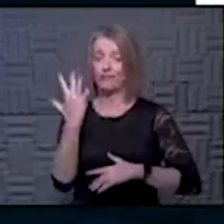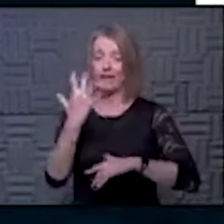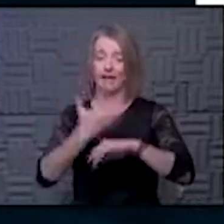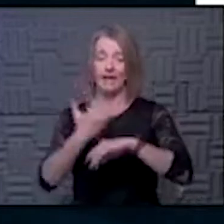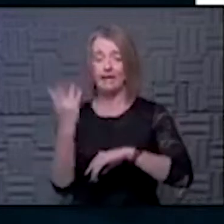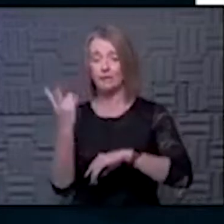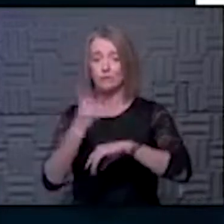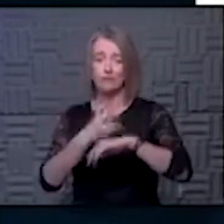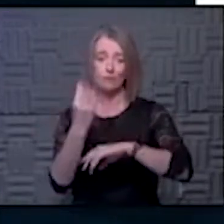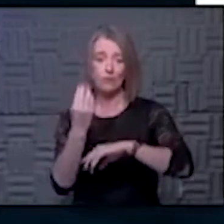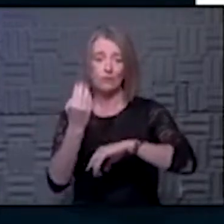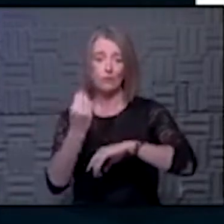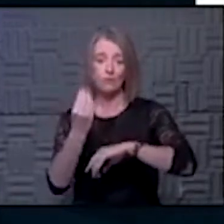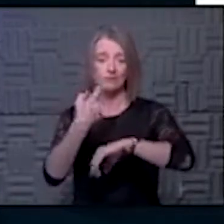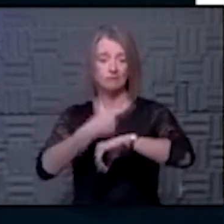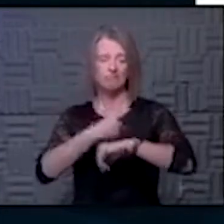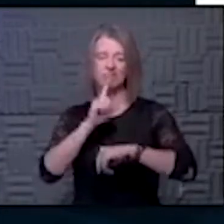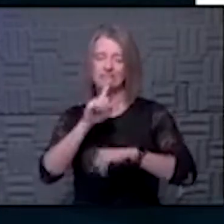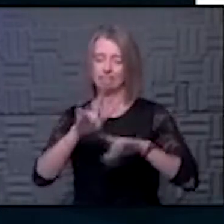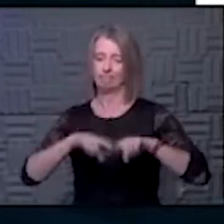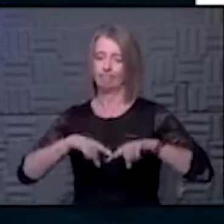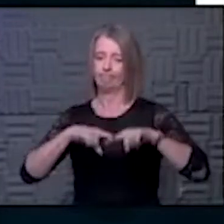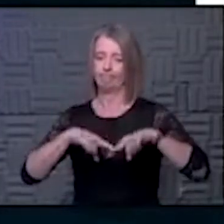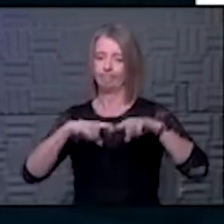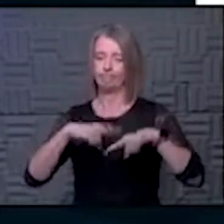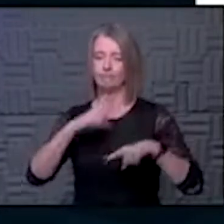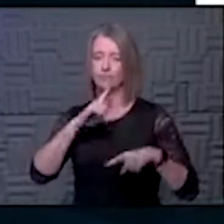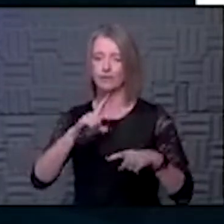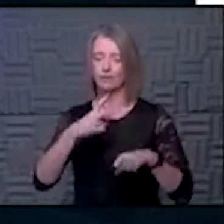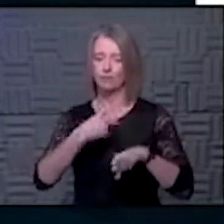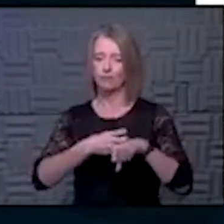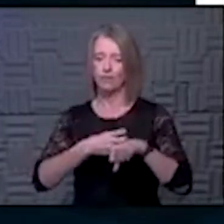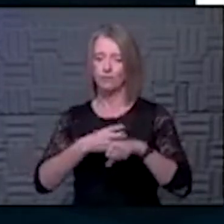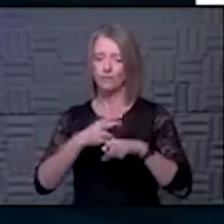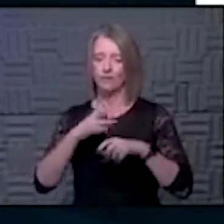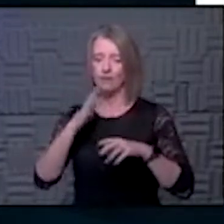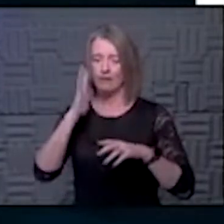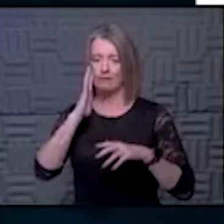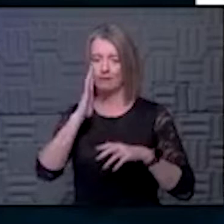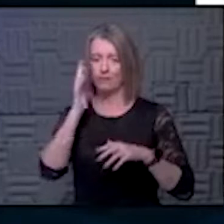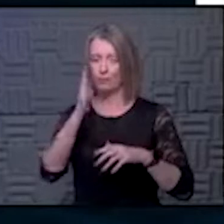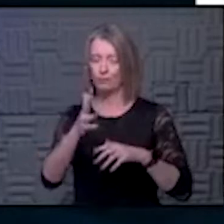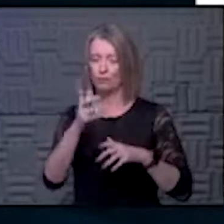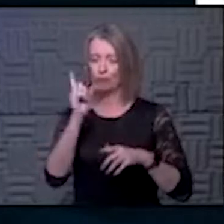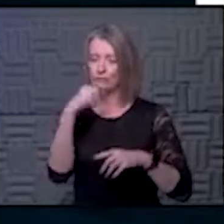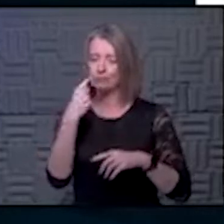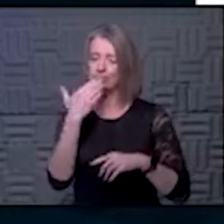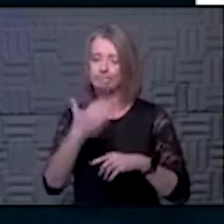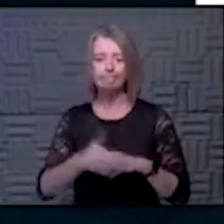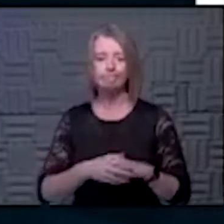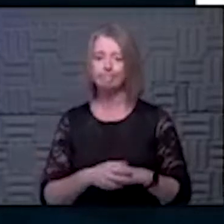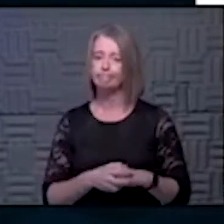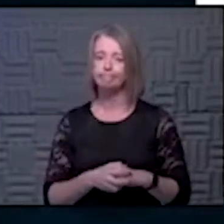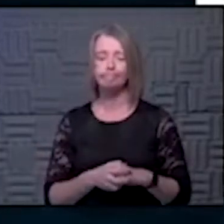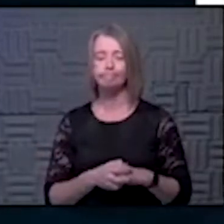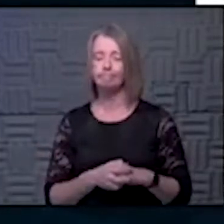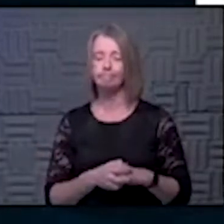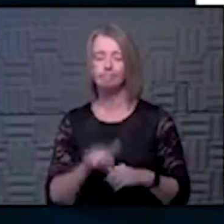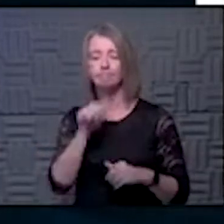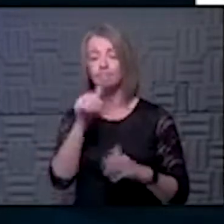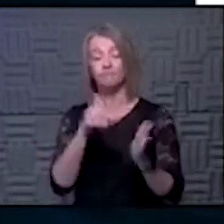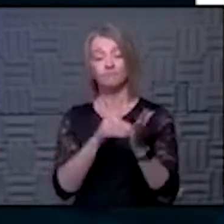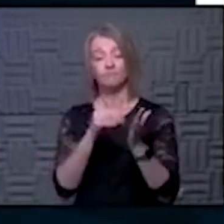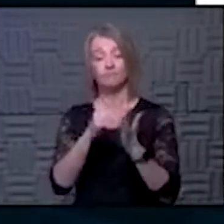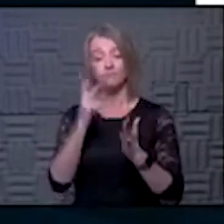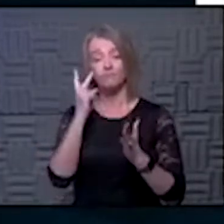7 to 14 days. And so we have a pretty rough and rocky road ahead of us. And it's not too often